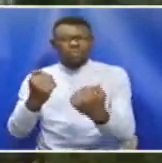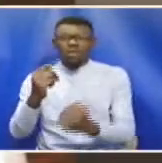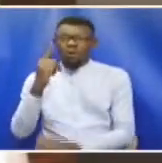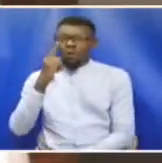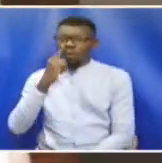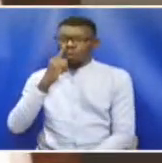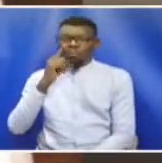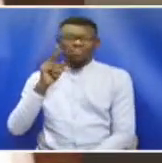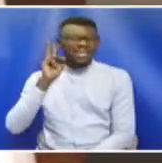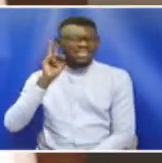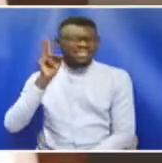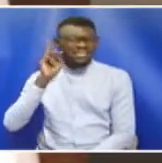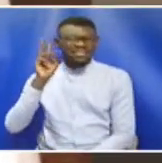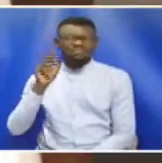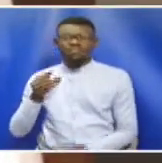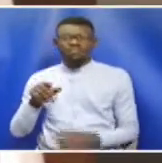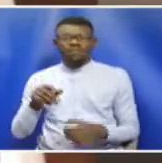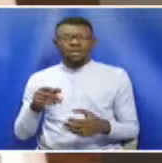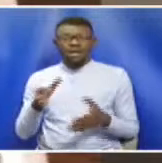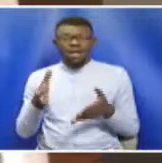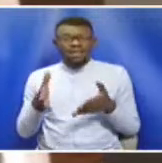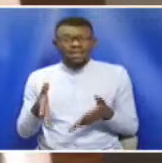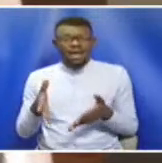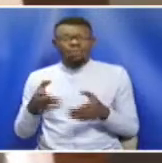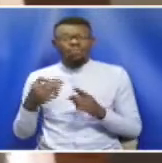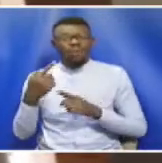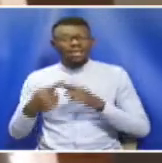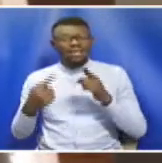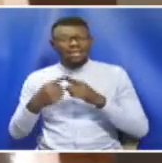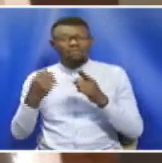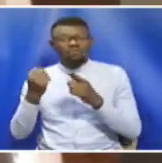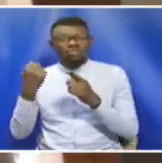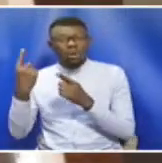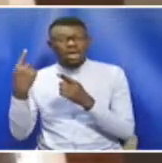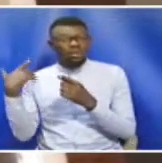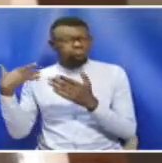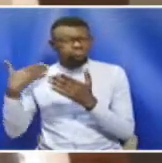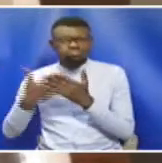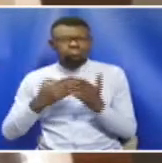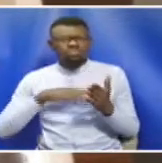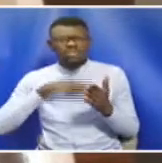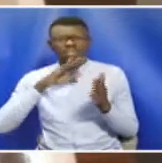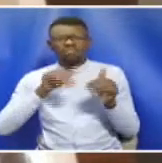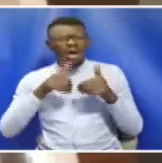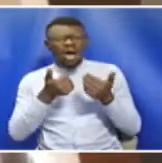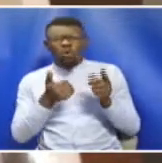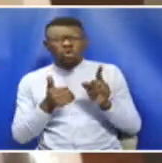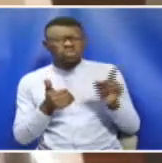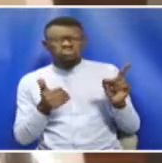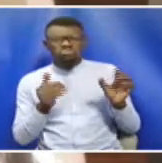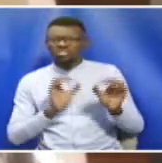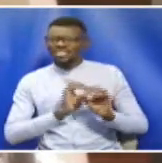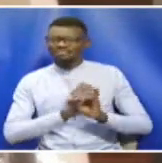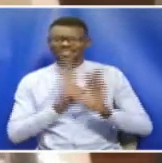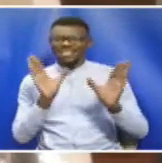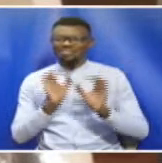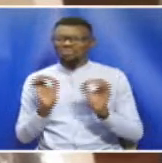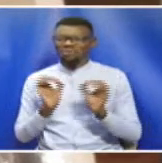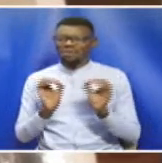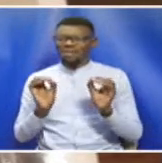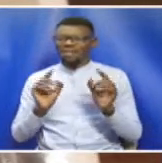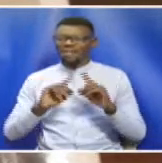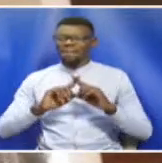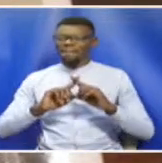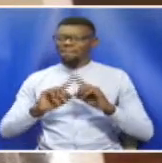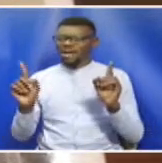region. 51 years later, the cause of his death remains shrouded in mystery. Three things